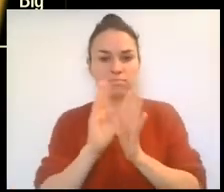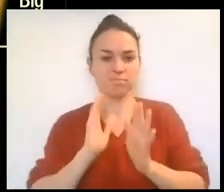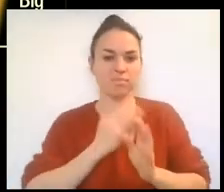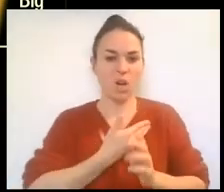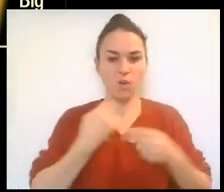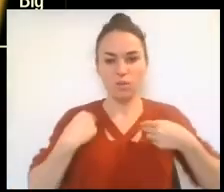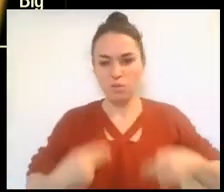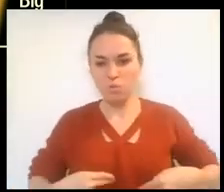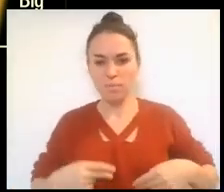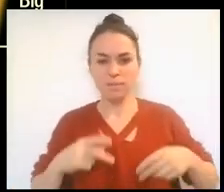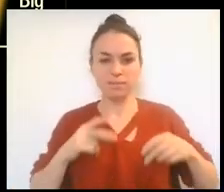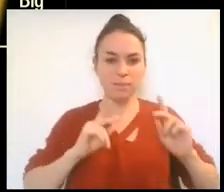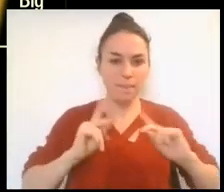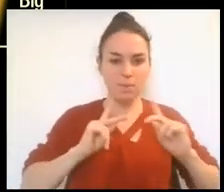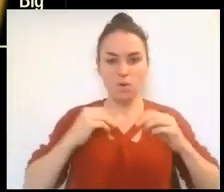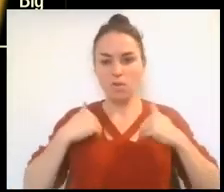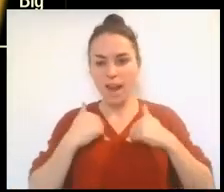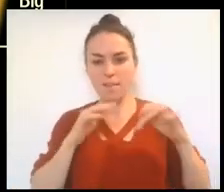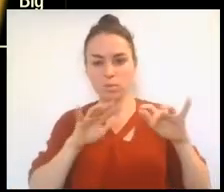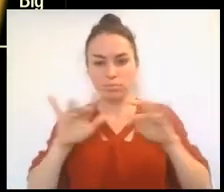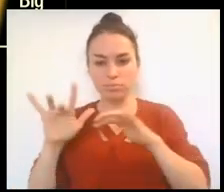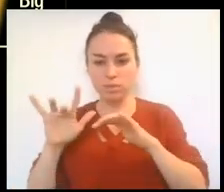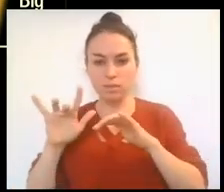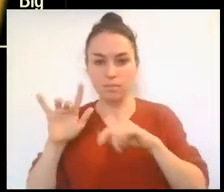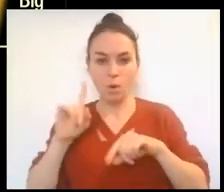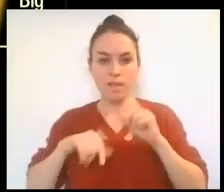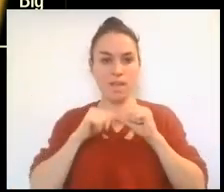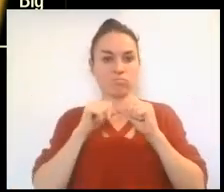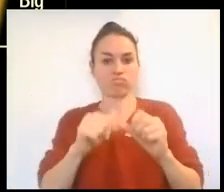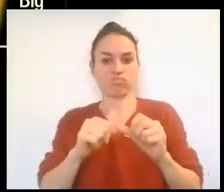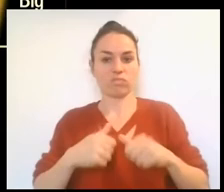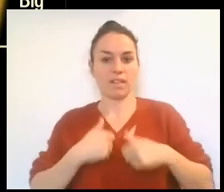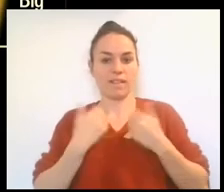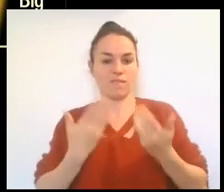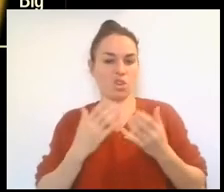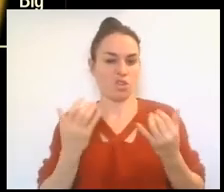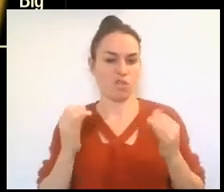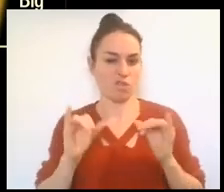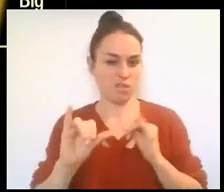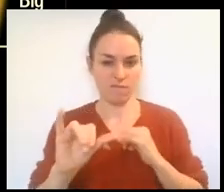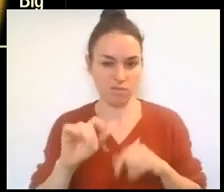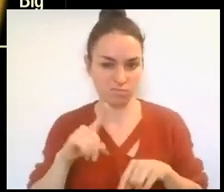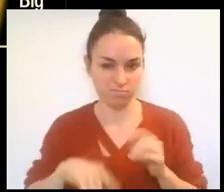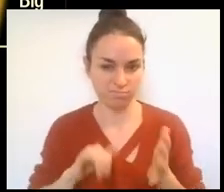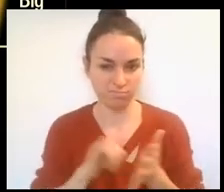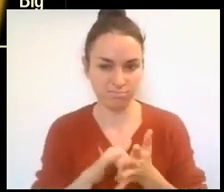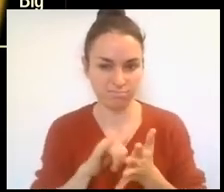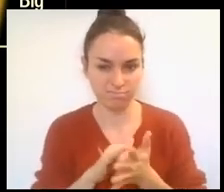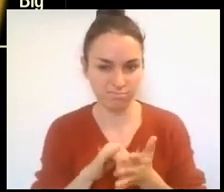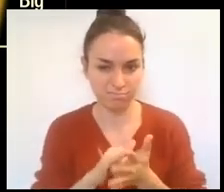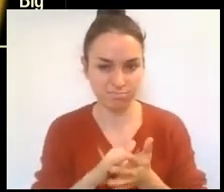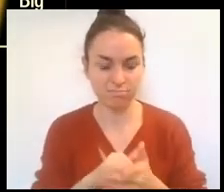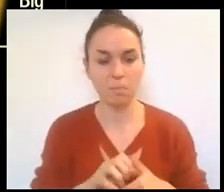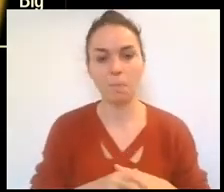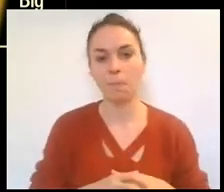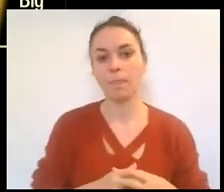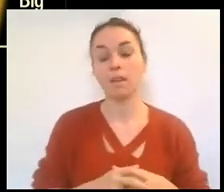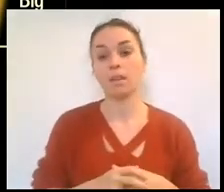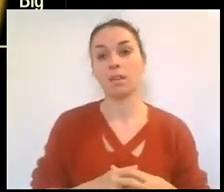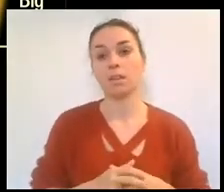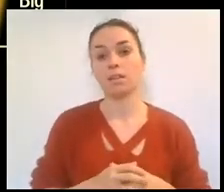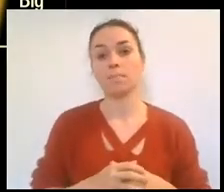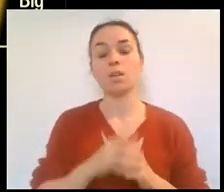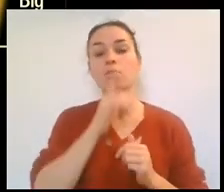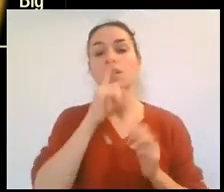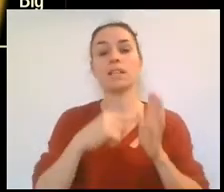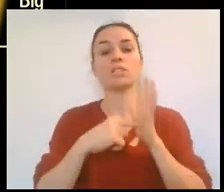in a cradle forever. And the fact is, this environment here of galaxies and